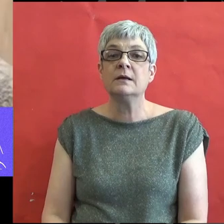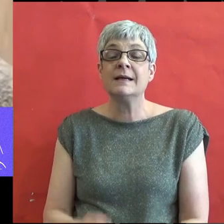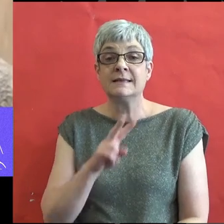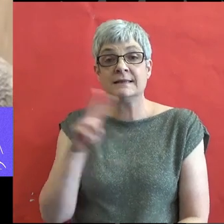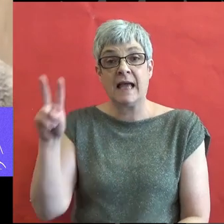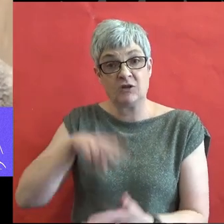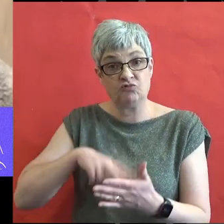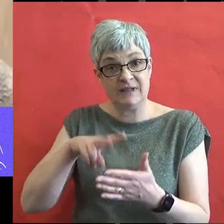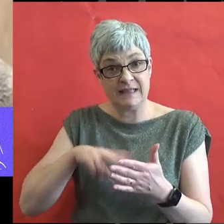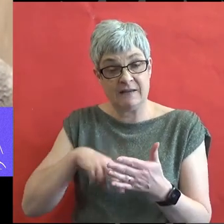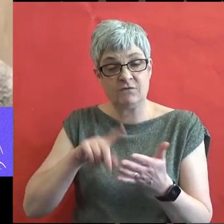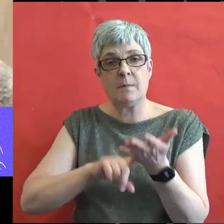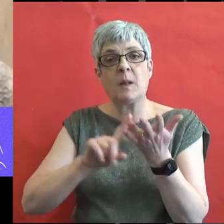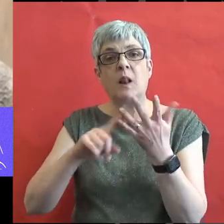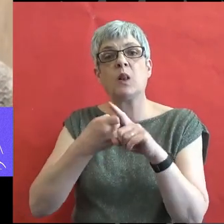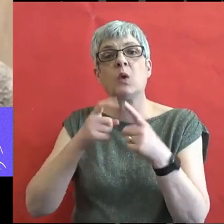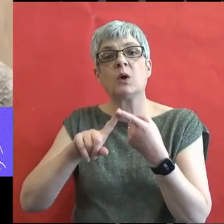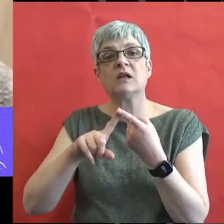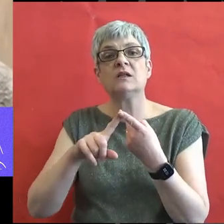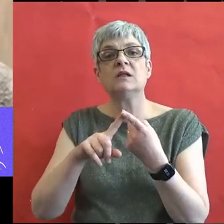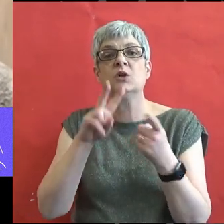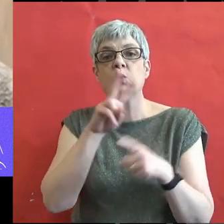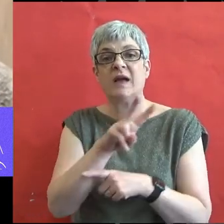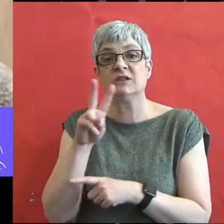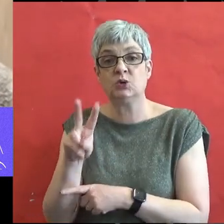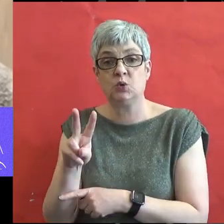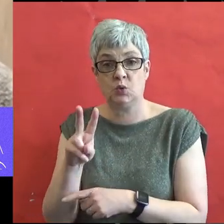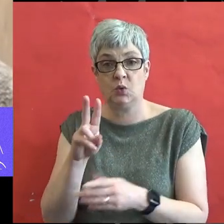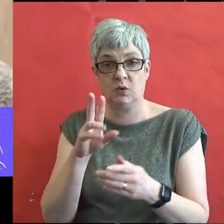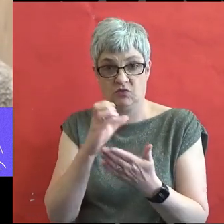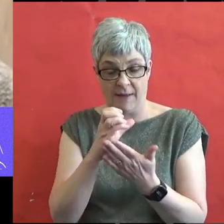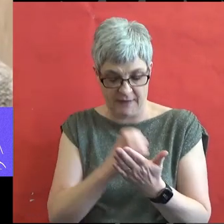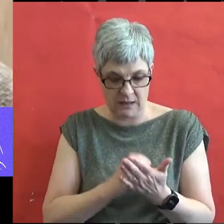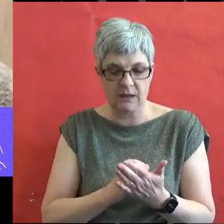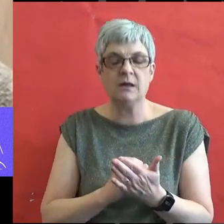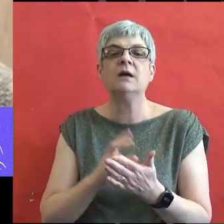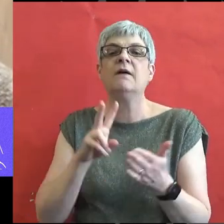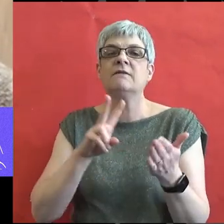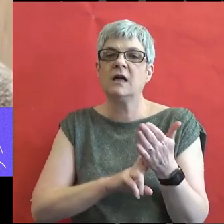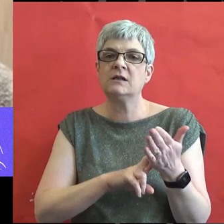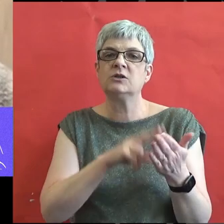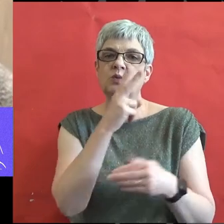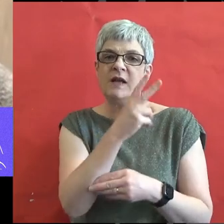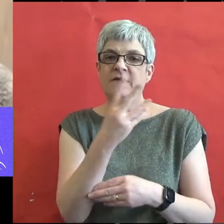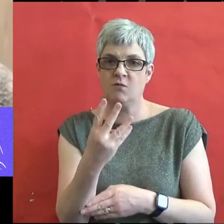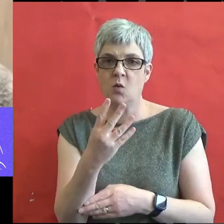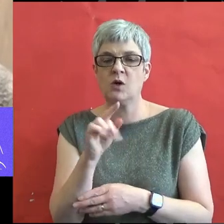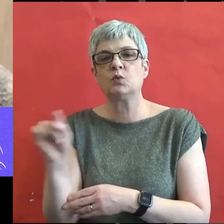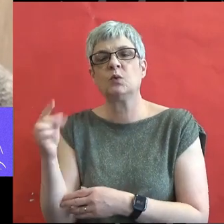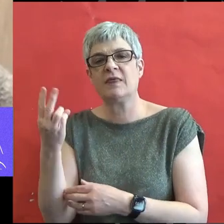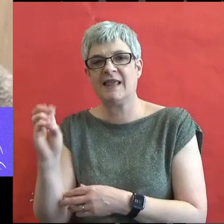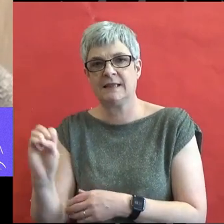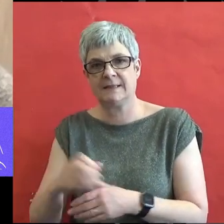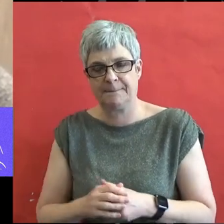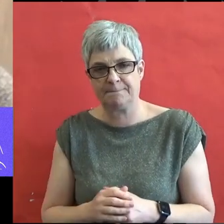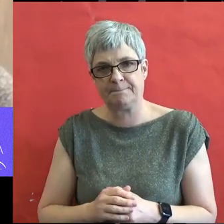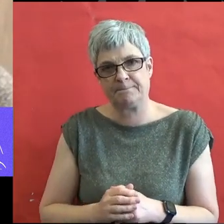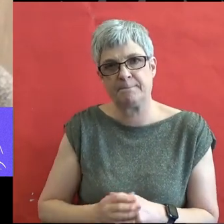The second reading is from Luke chapter 22, verses 24 to 30.